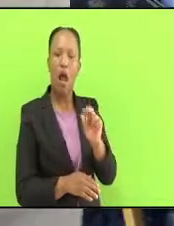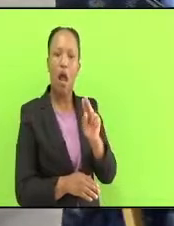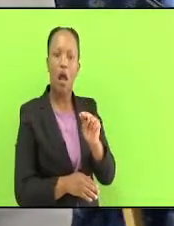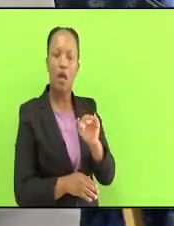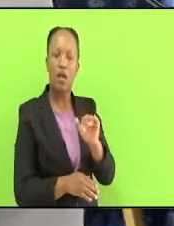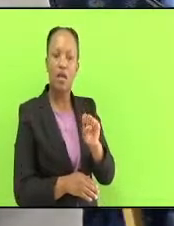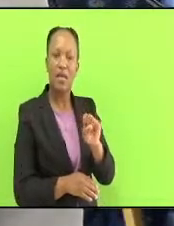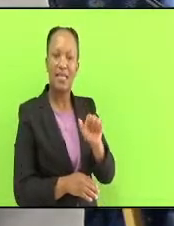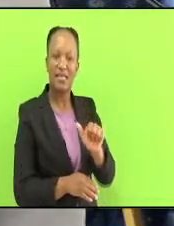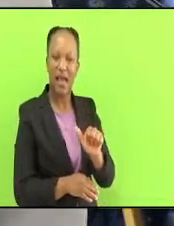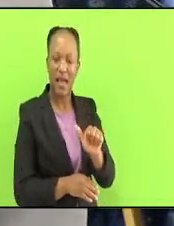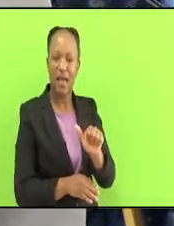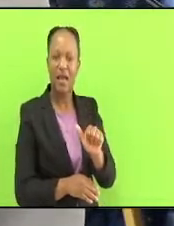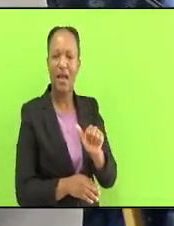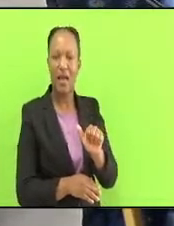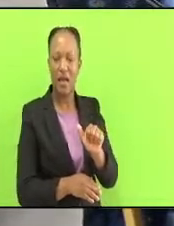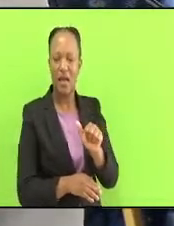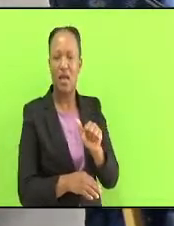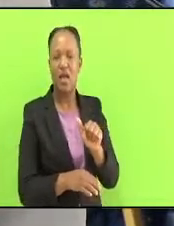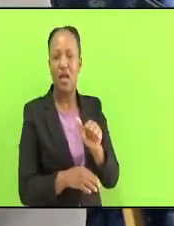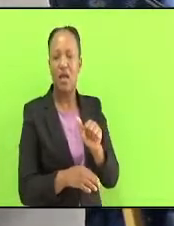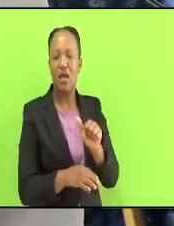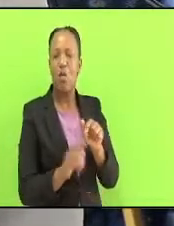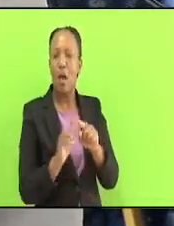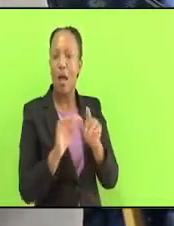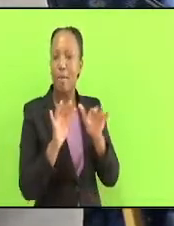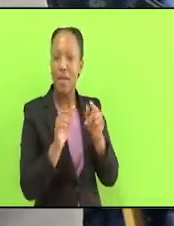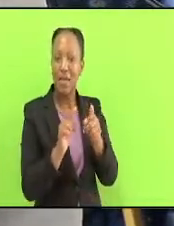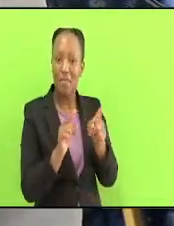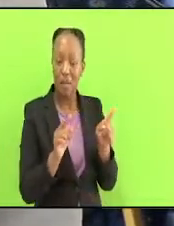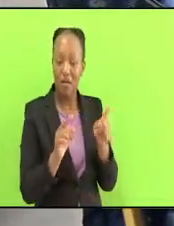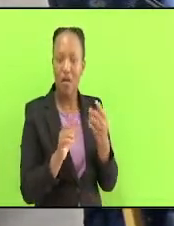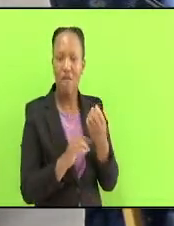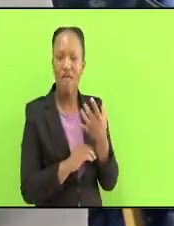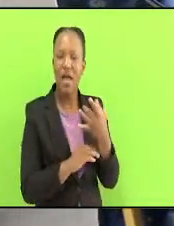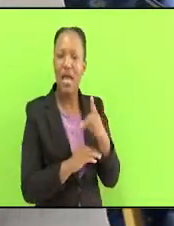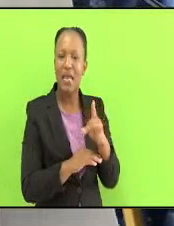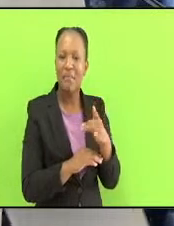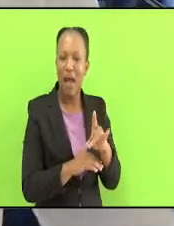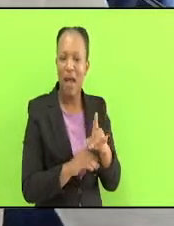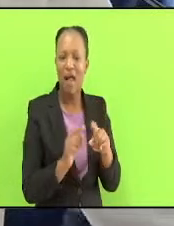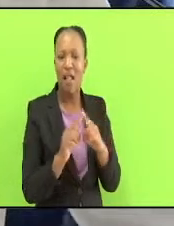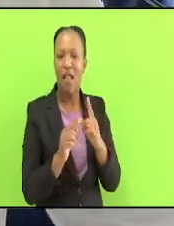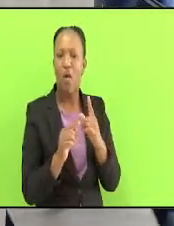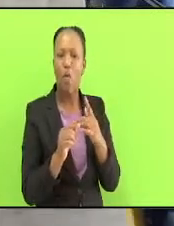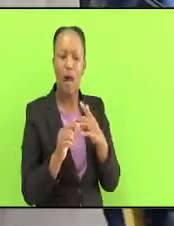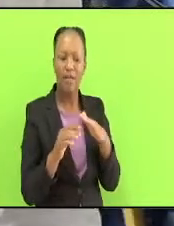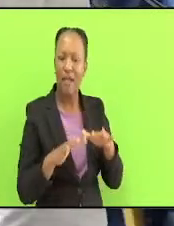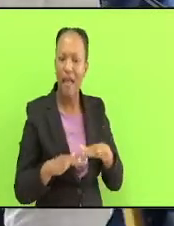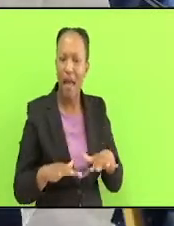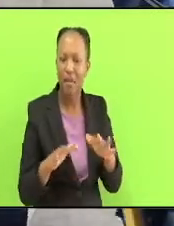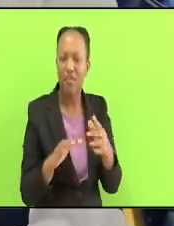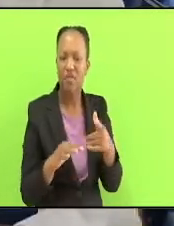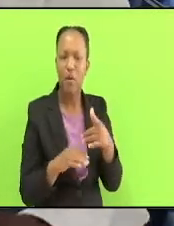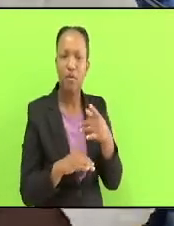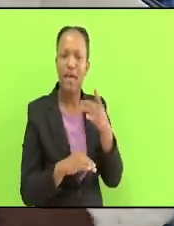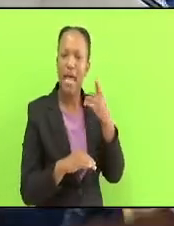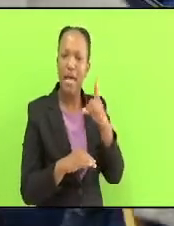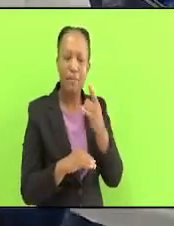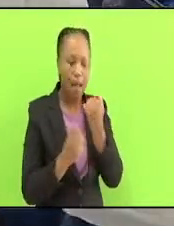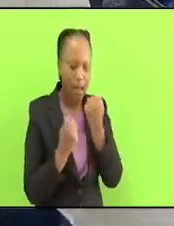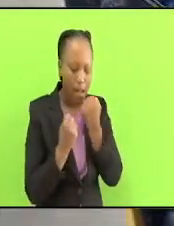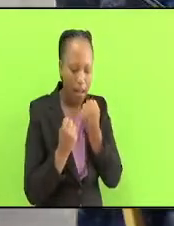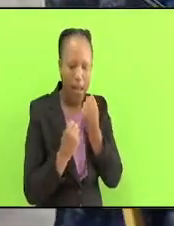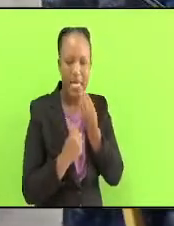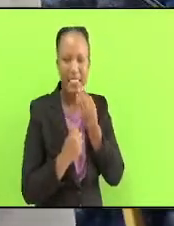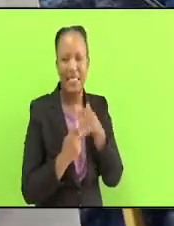teng. There are farmers in Khanyesa, there are people who have livestock and grazing lands. So ha di cha it means like ntho nngwe le nngwe e ya ko